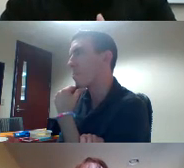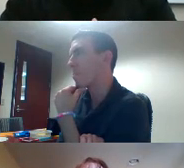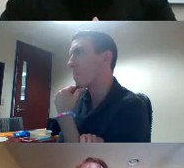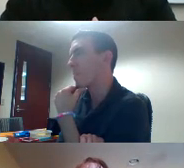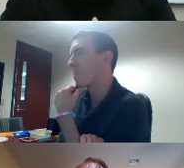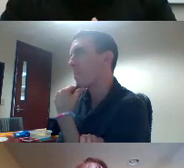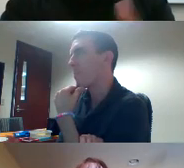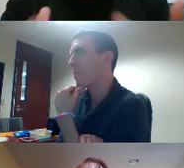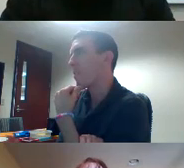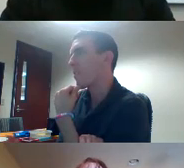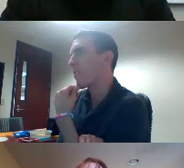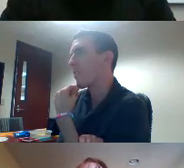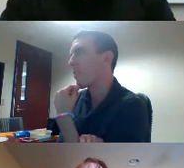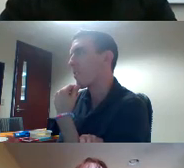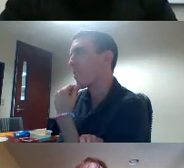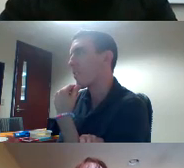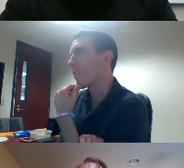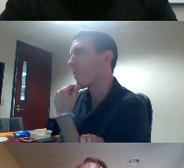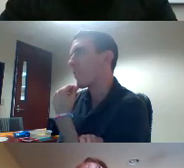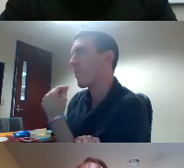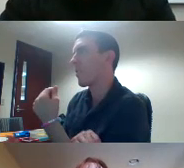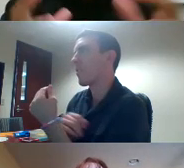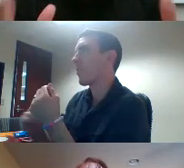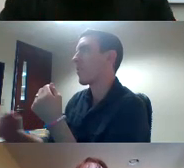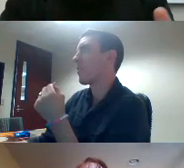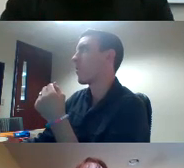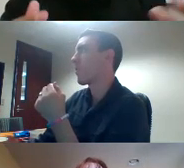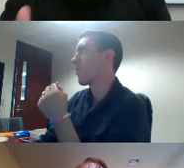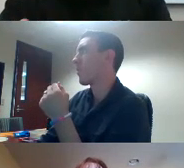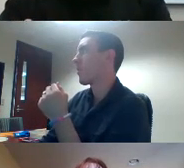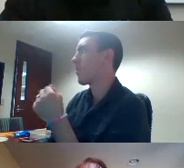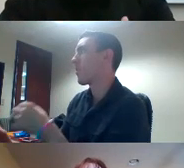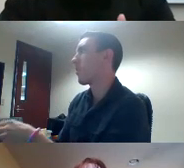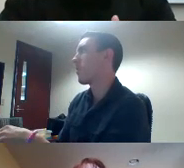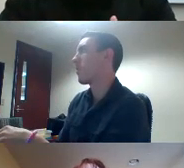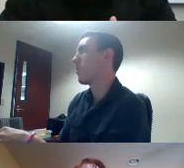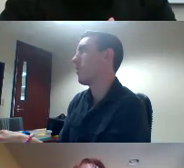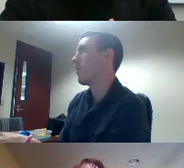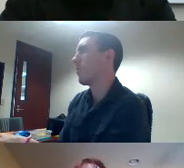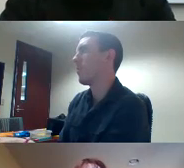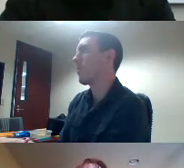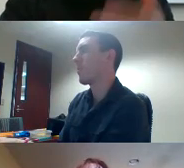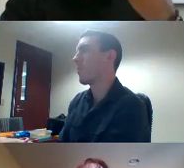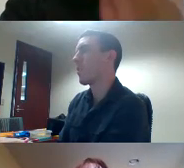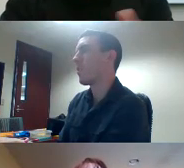be, the very best of us. And that diversity and that inclusion is,